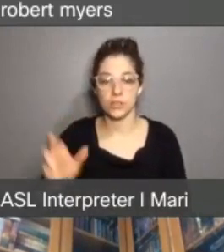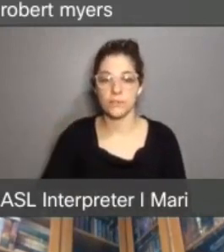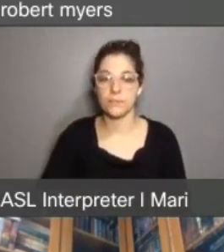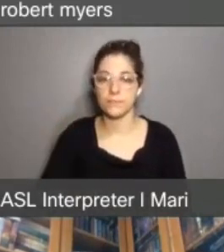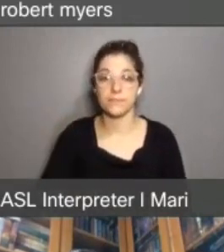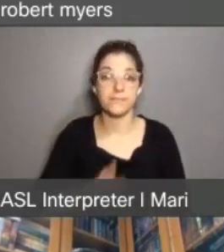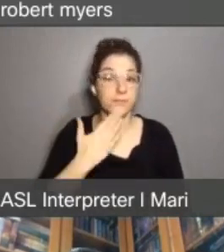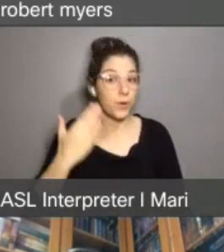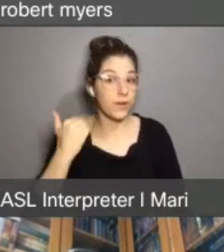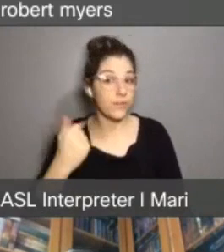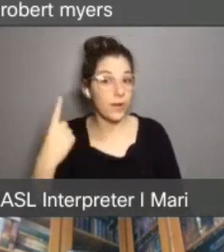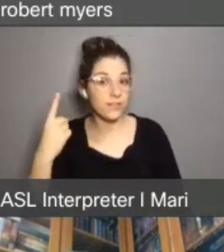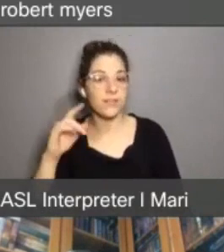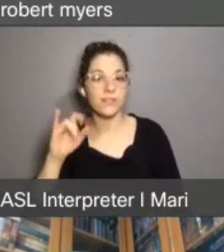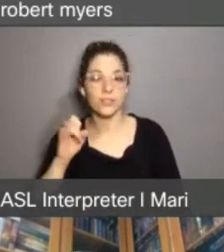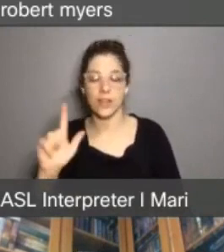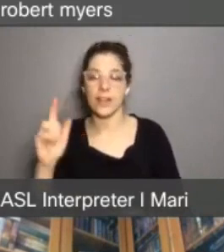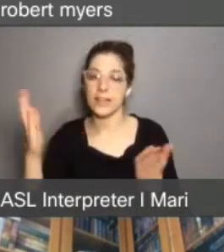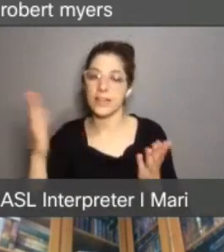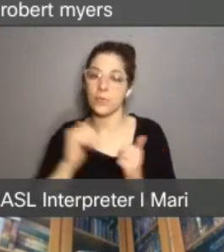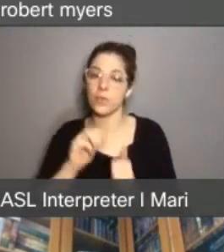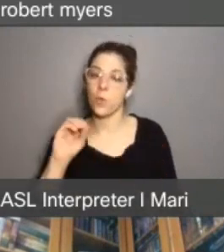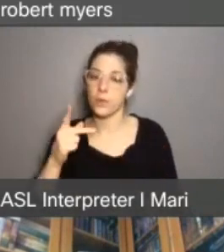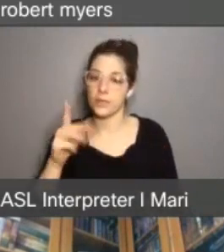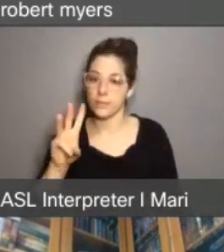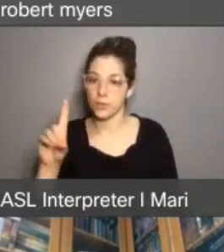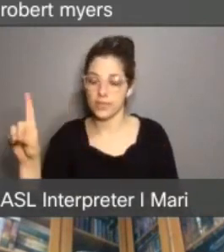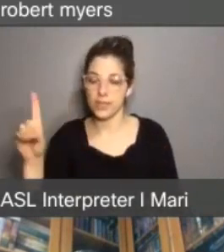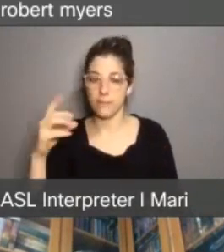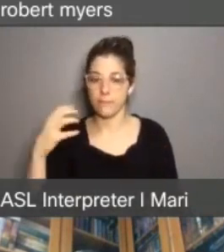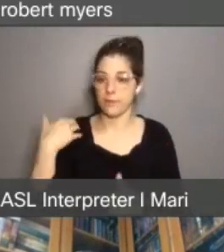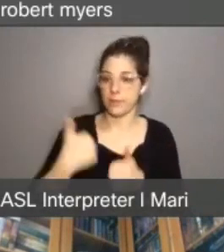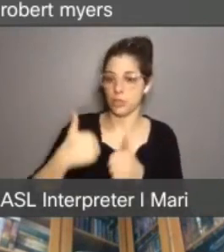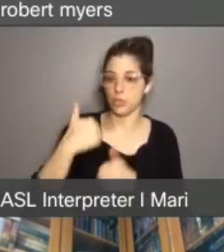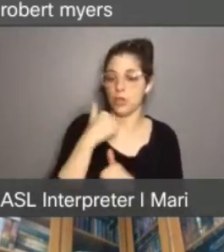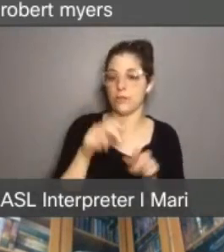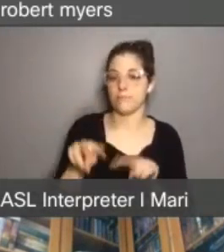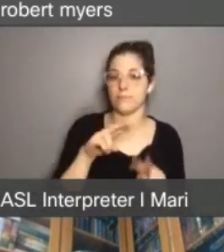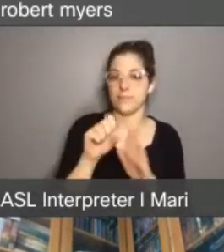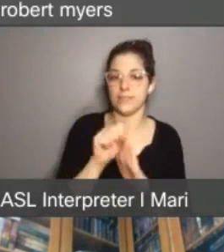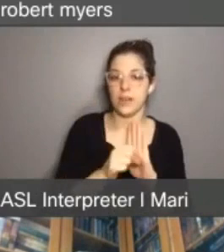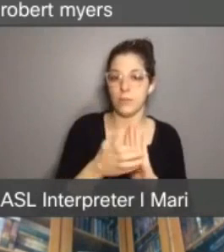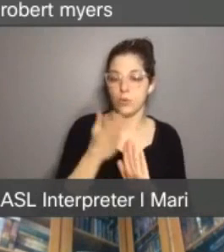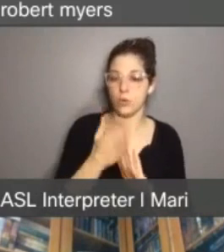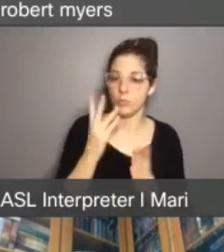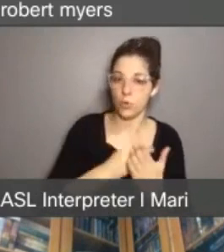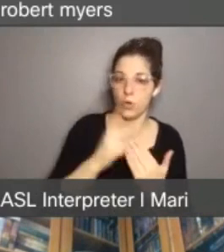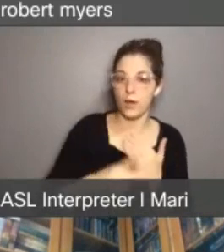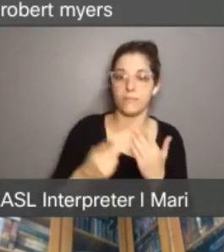Good morning, everyone. Jill Pettinger with OPWDD. I'm Deputy Commissioner, and I oversee our state-operated programs and statewide services.